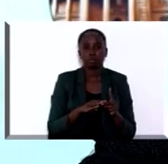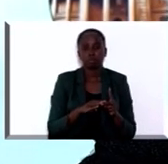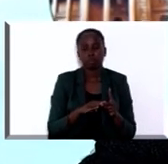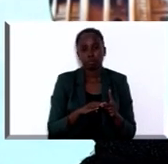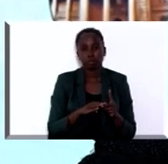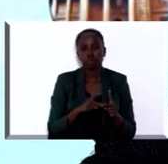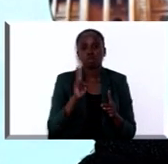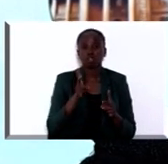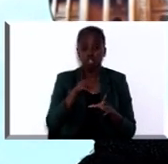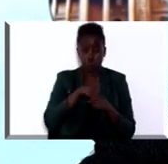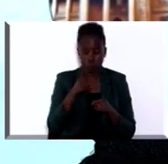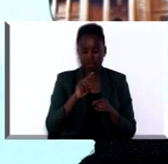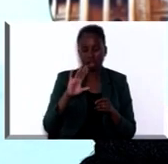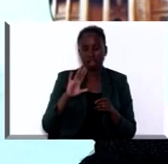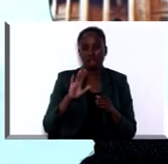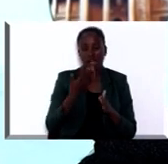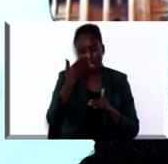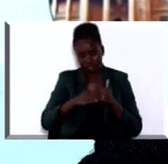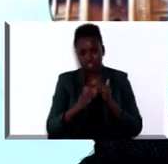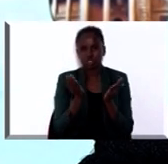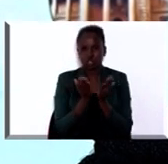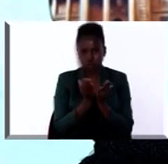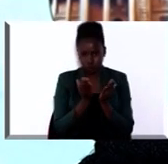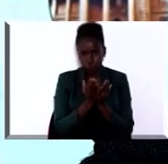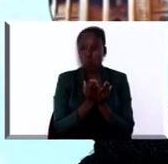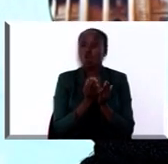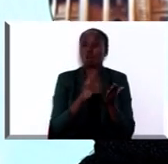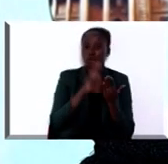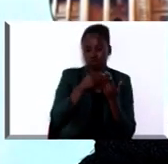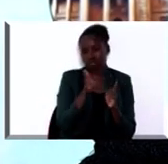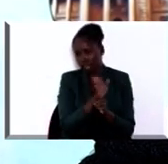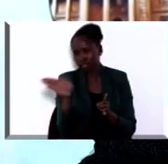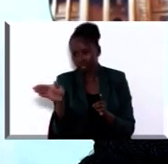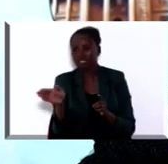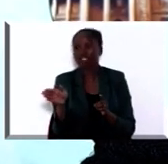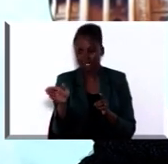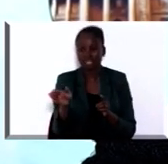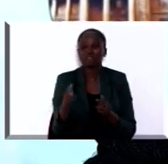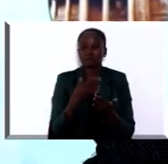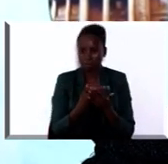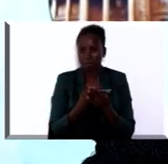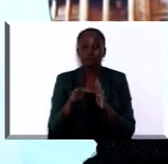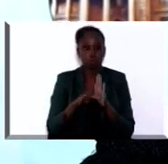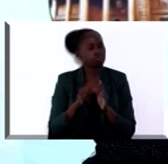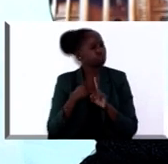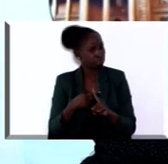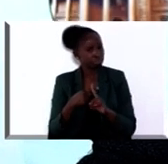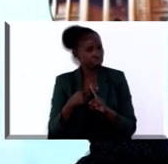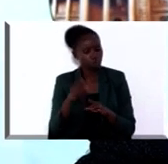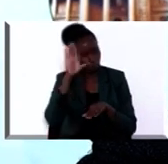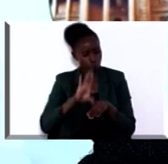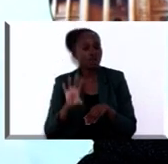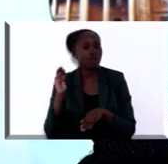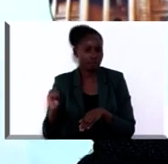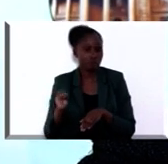It also includes after-school diversion programs so that young people are directed to very positive courses away